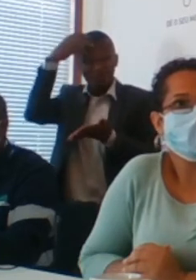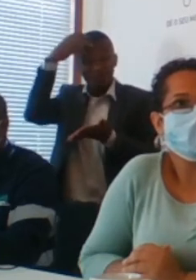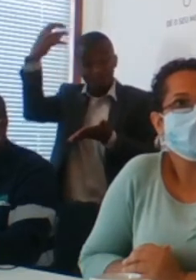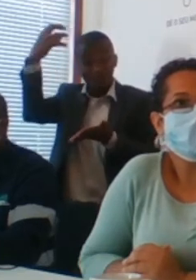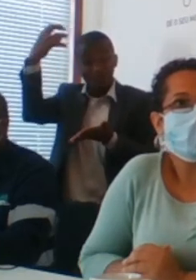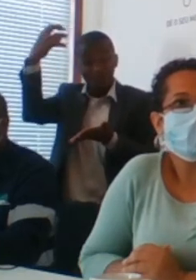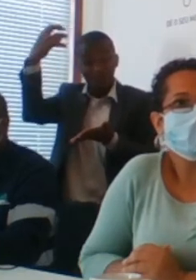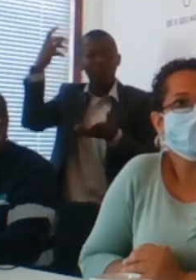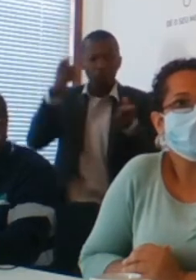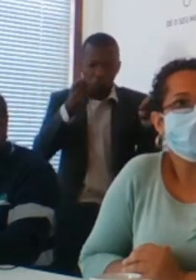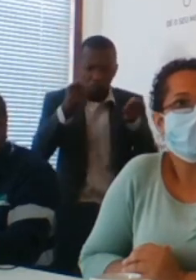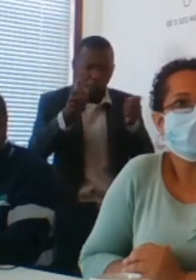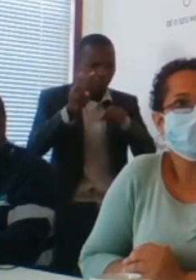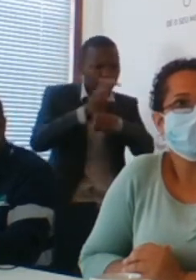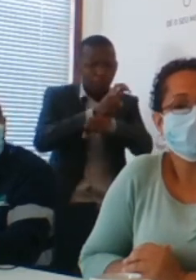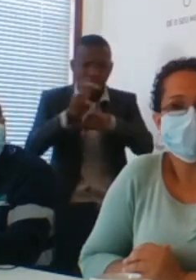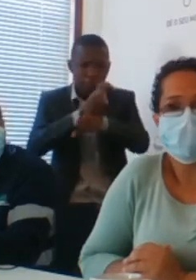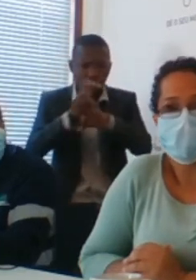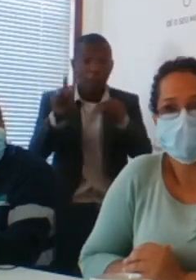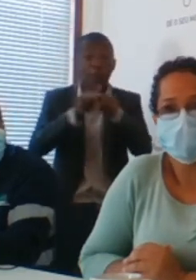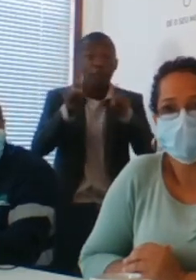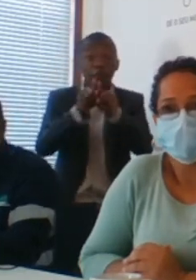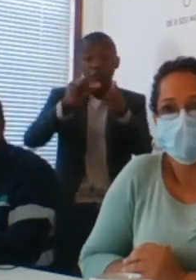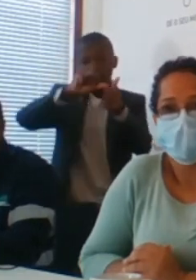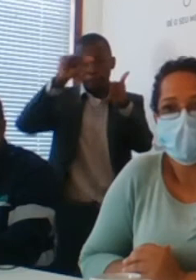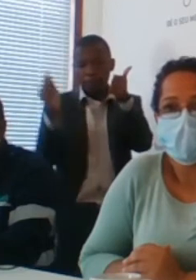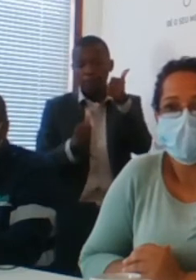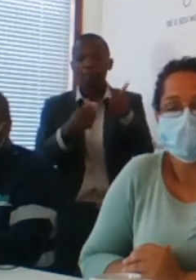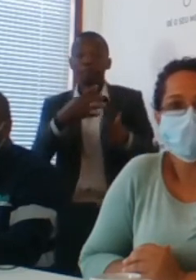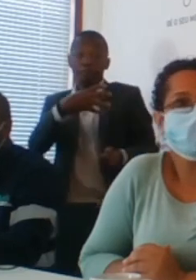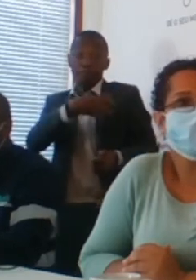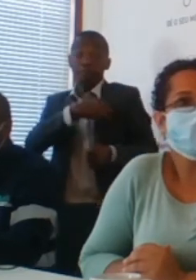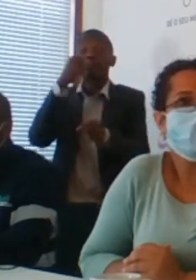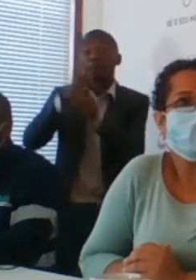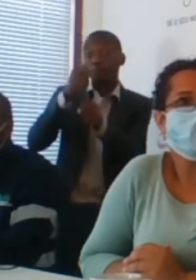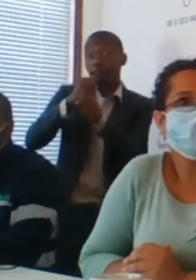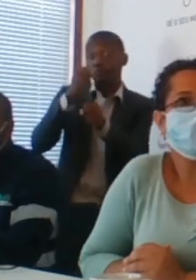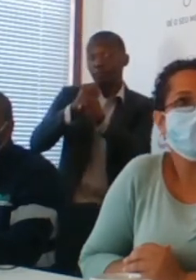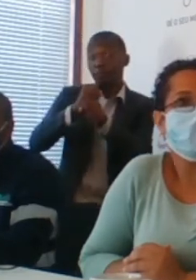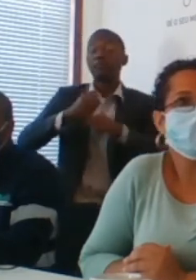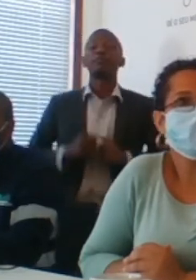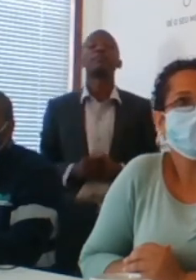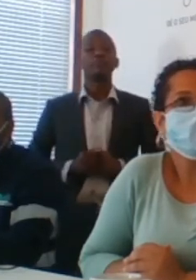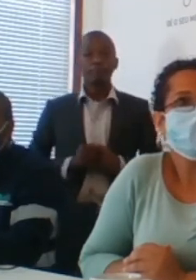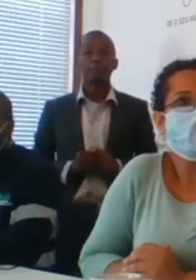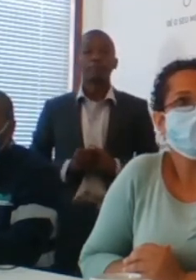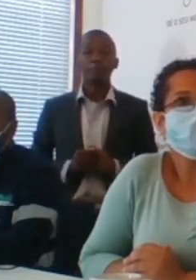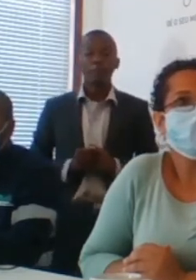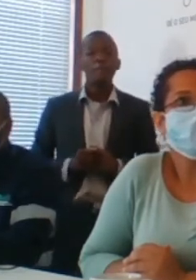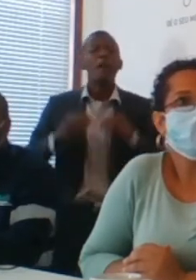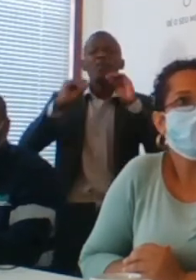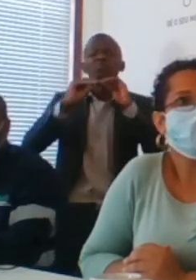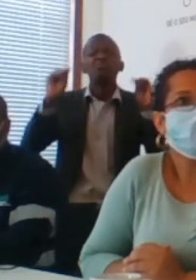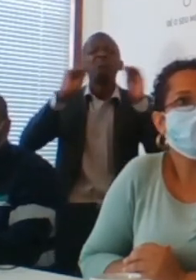same past, it was supervised by the Ministry of Labor, Employment and Social Security. In terms of courses